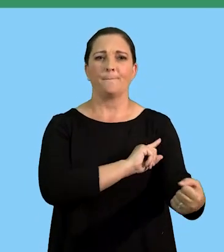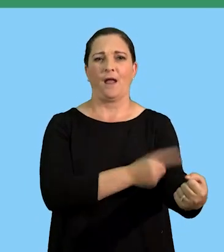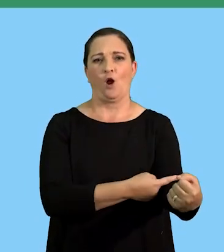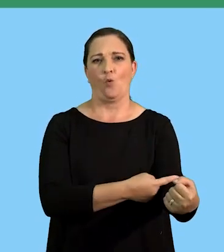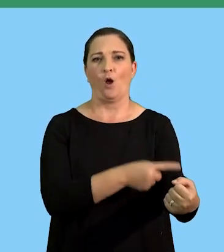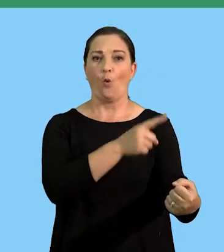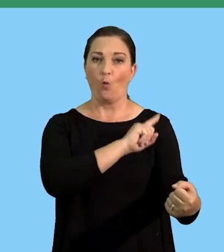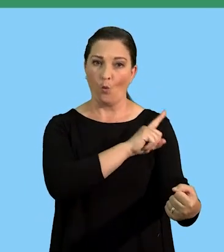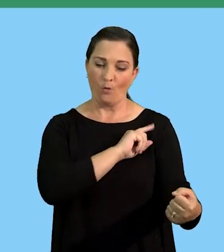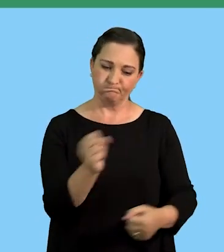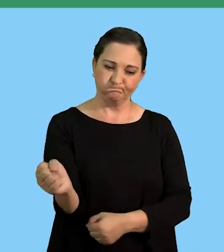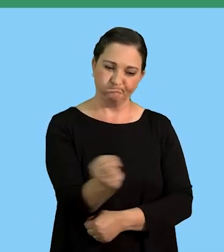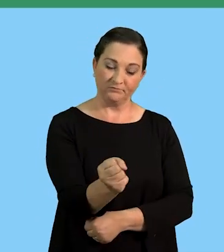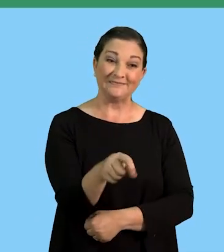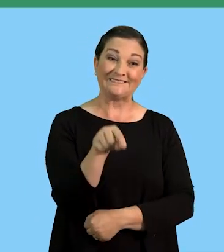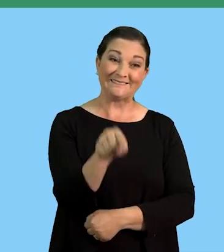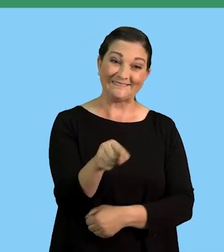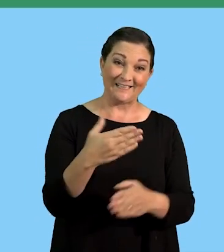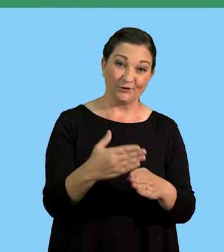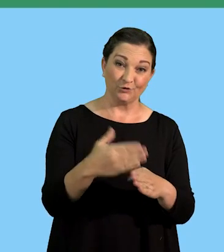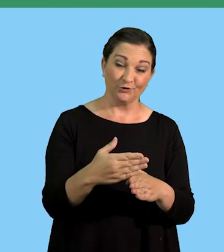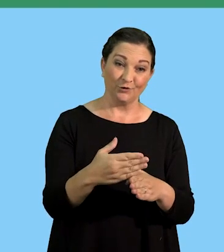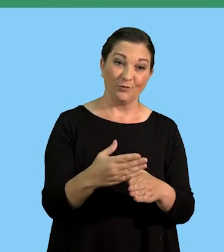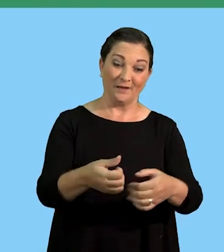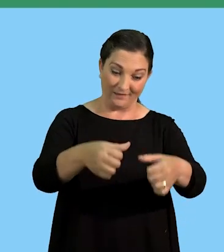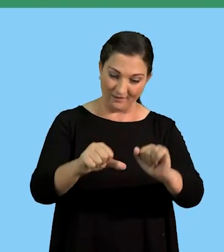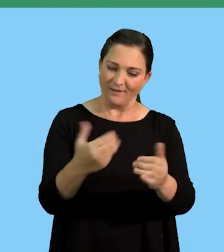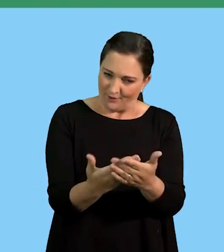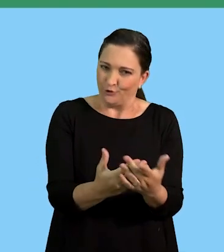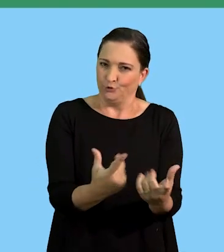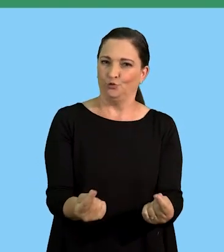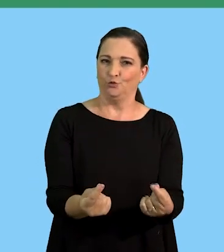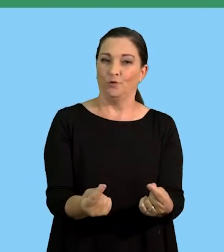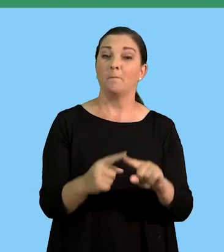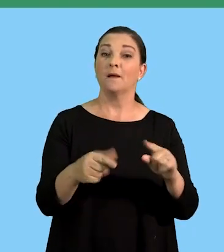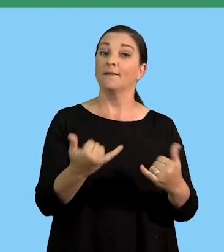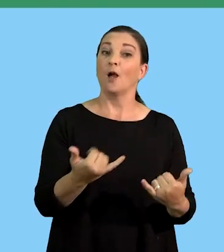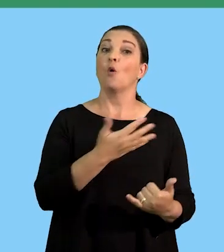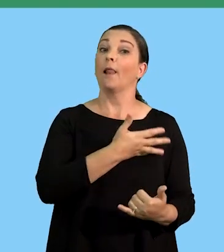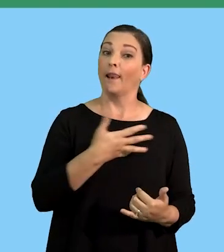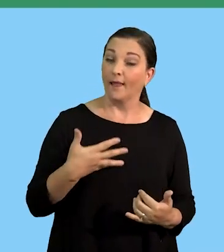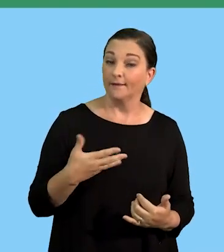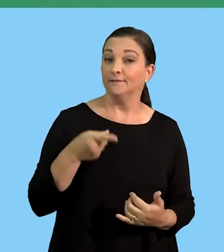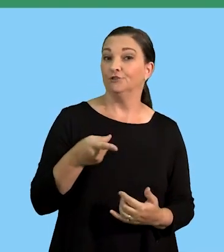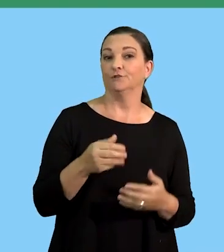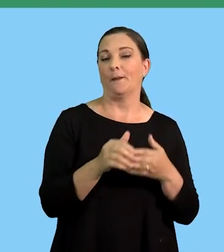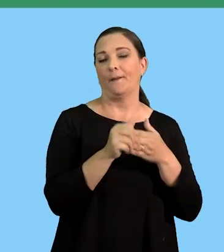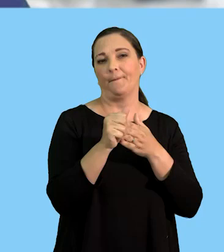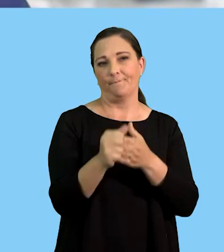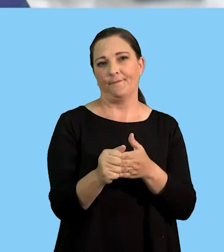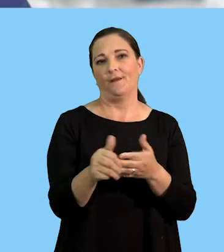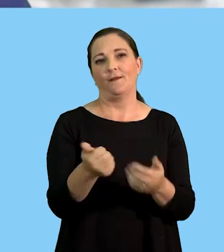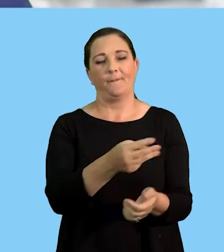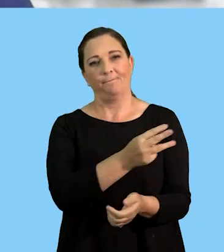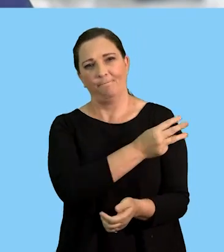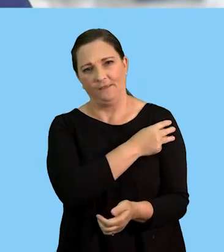into which they are appointed. As you can see on the picture, the lady would become the manager who controls to